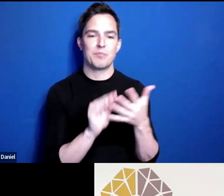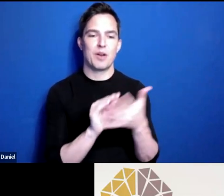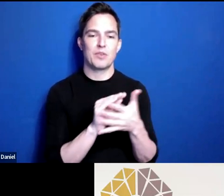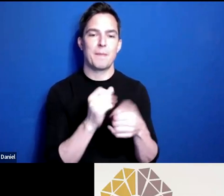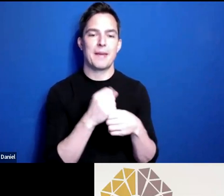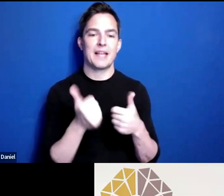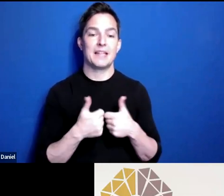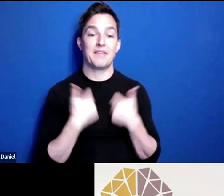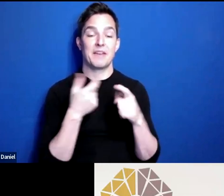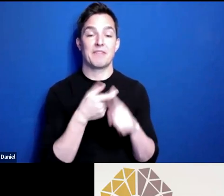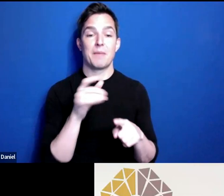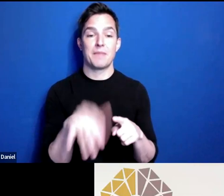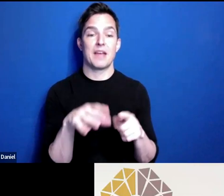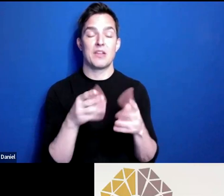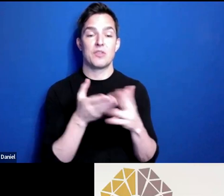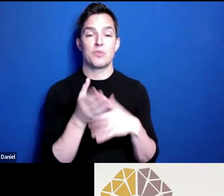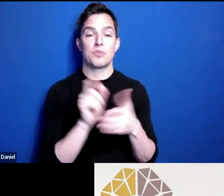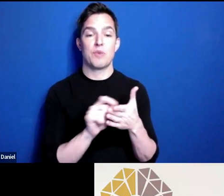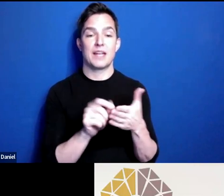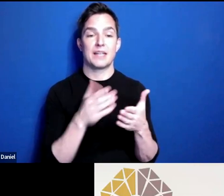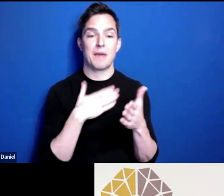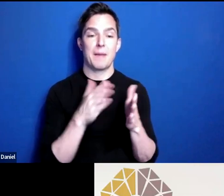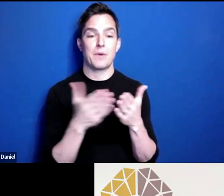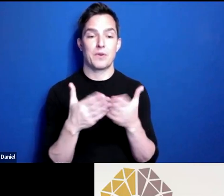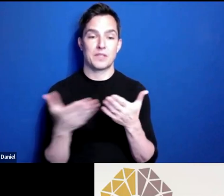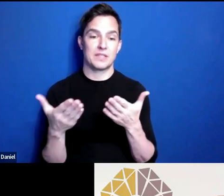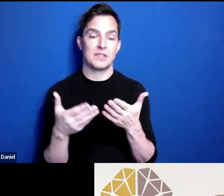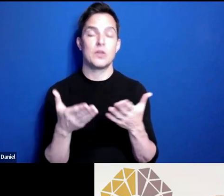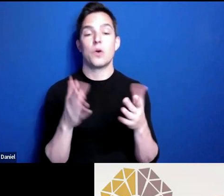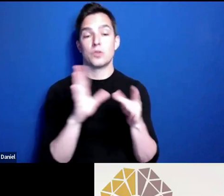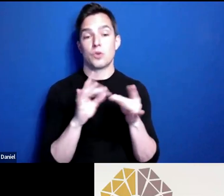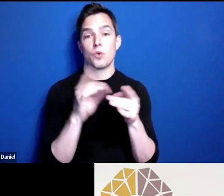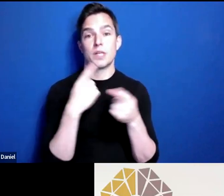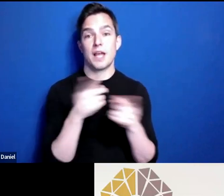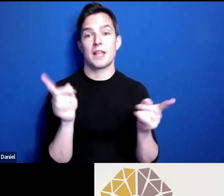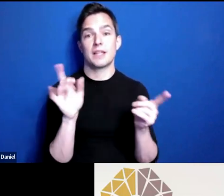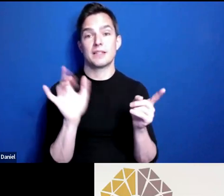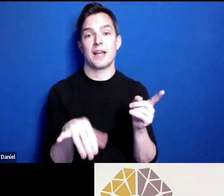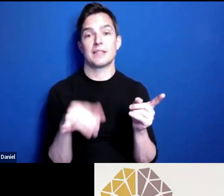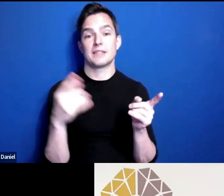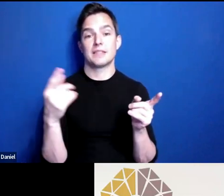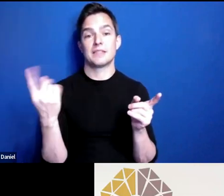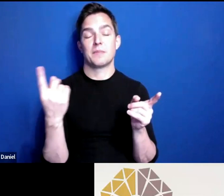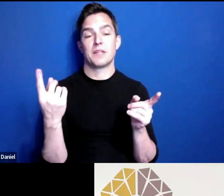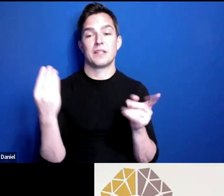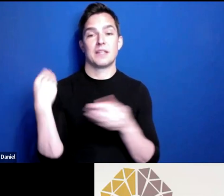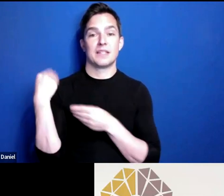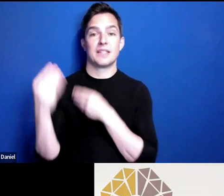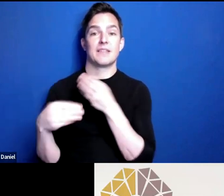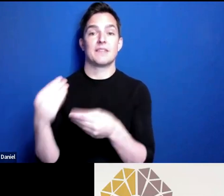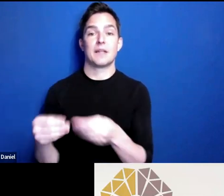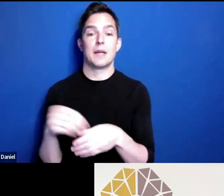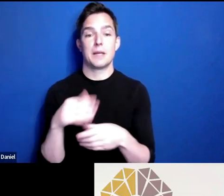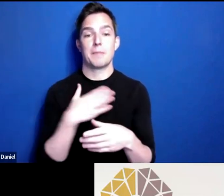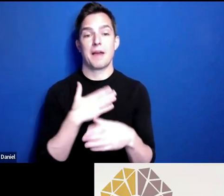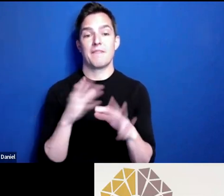of that, actually, through the writing of my books. And so storytelling is something that's been handed down to me in my